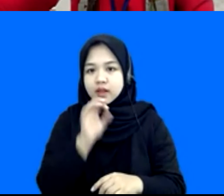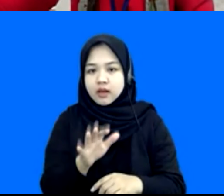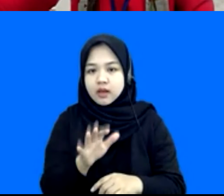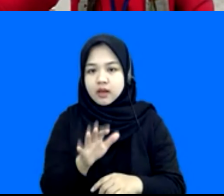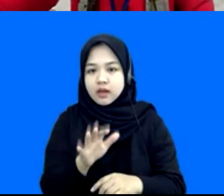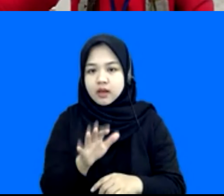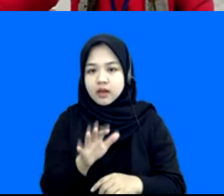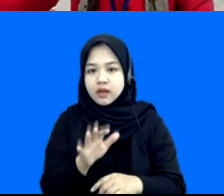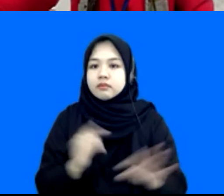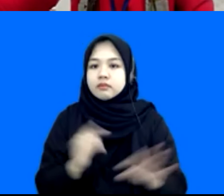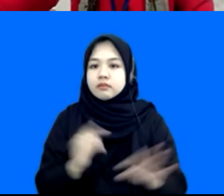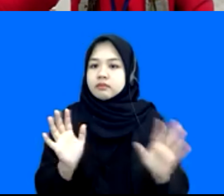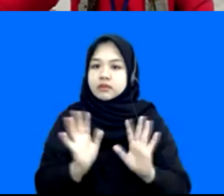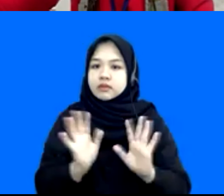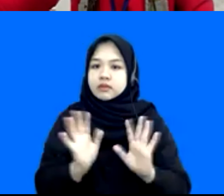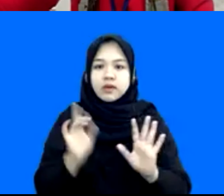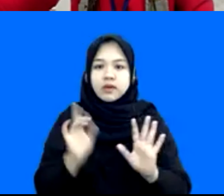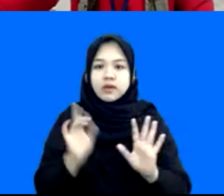far.